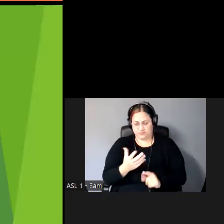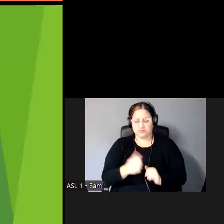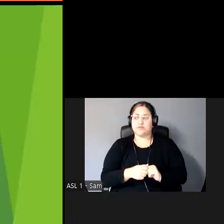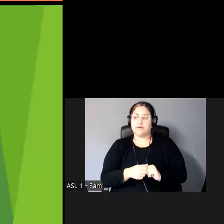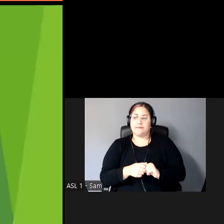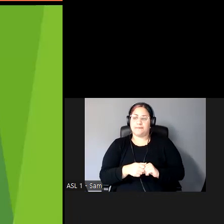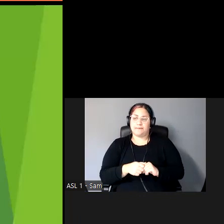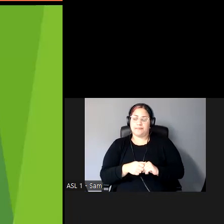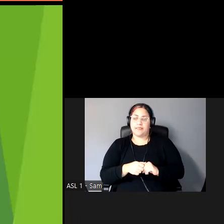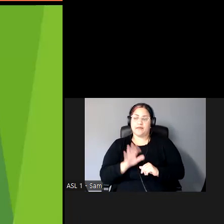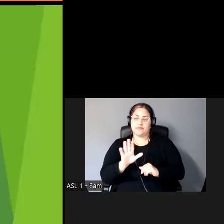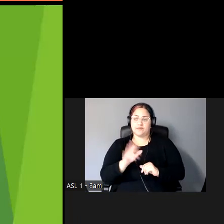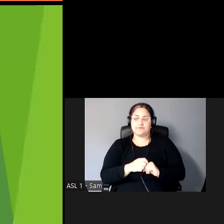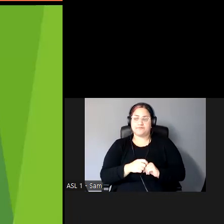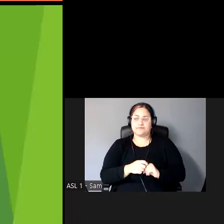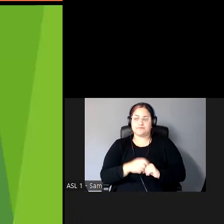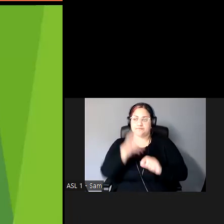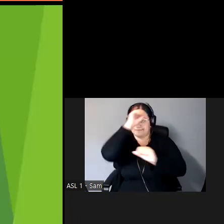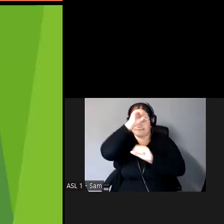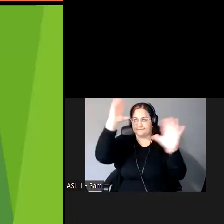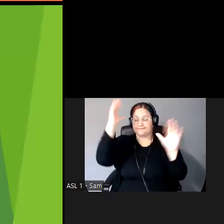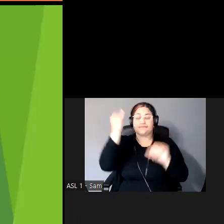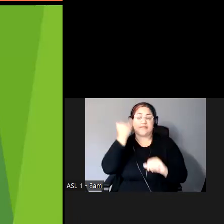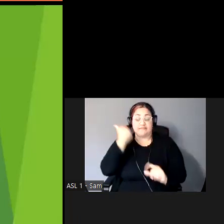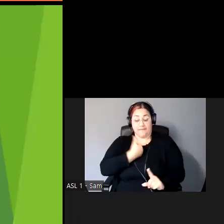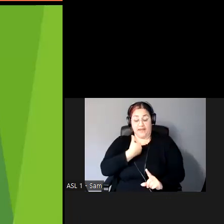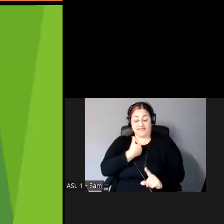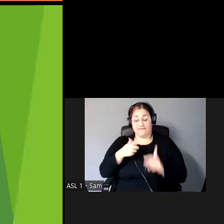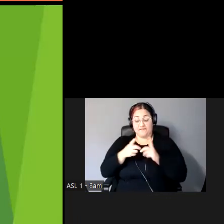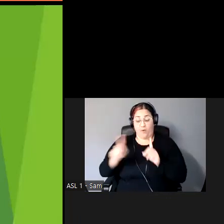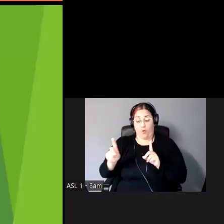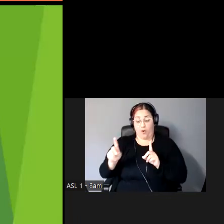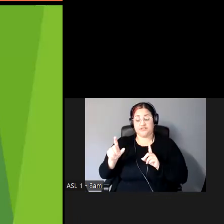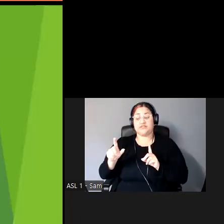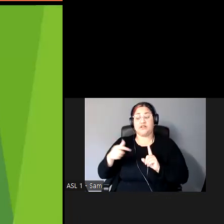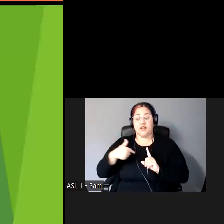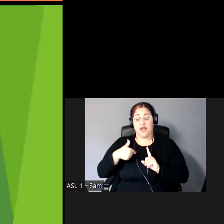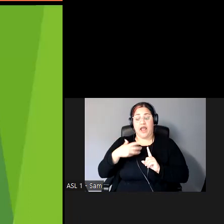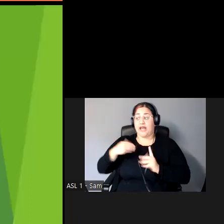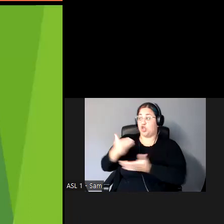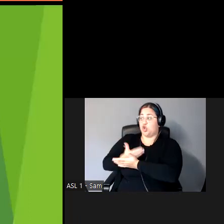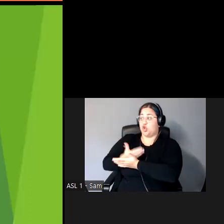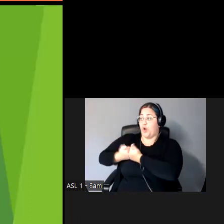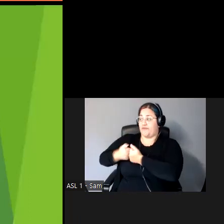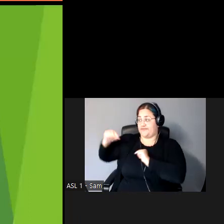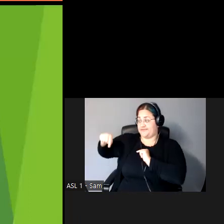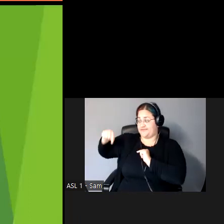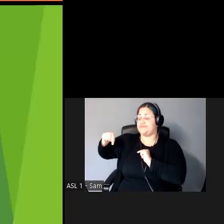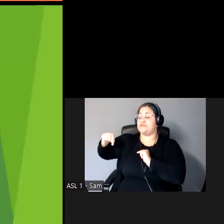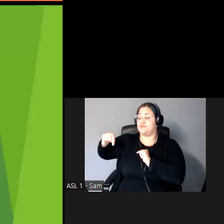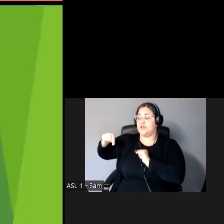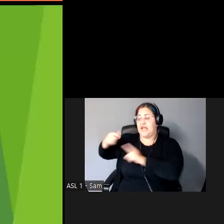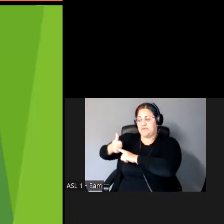partner is a cocaine addict or an alcoholic. The other parent can go to court and say, well, Andrew's entitled to parenting time with